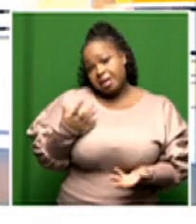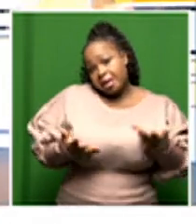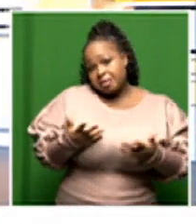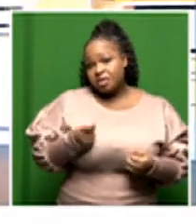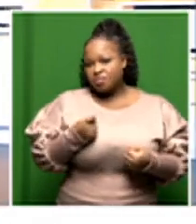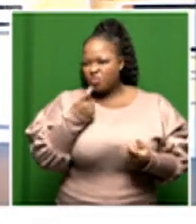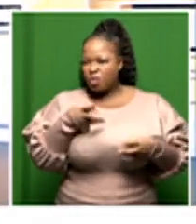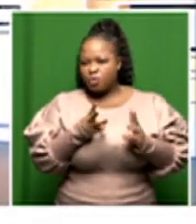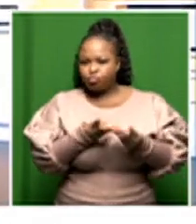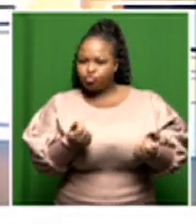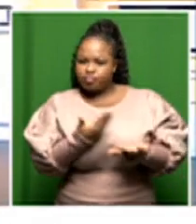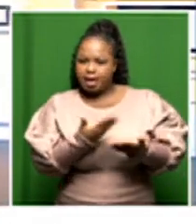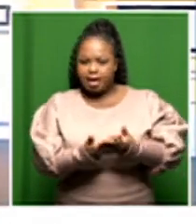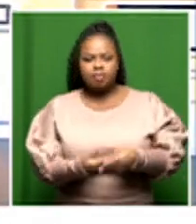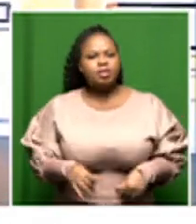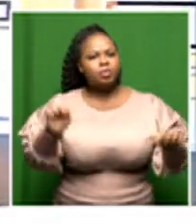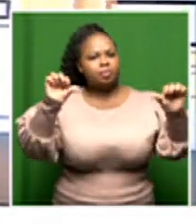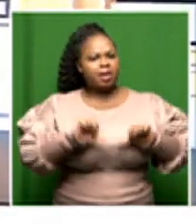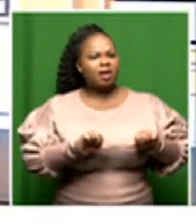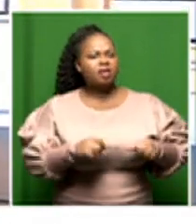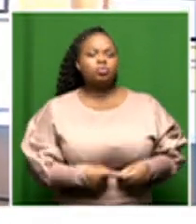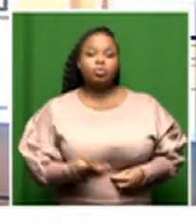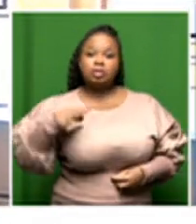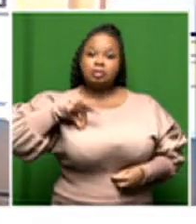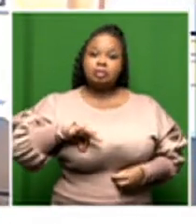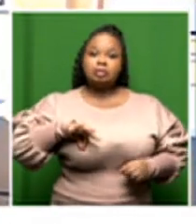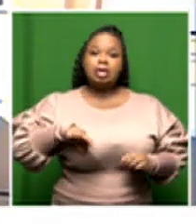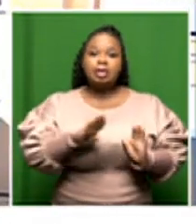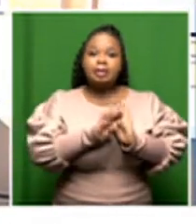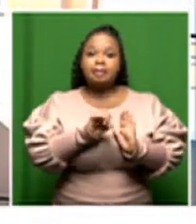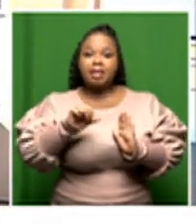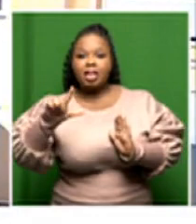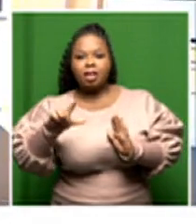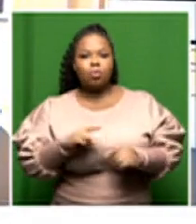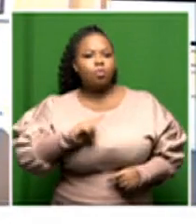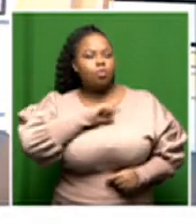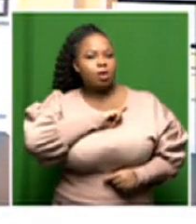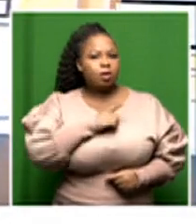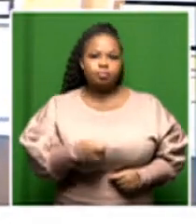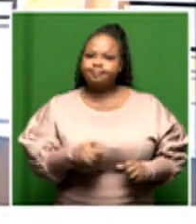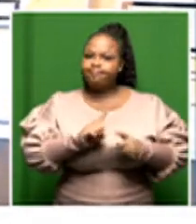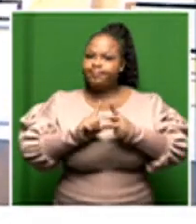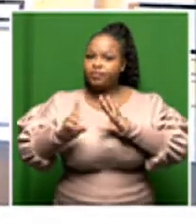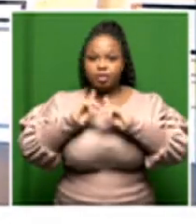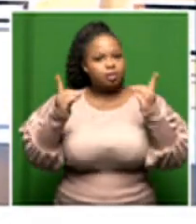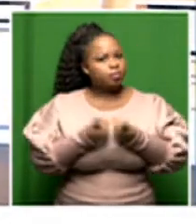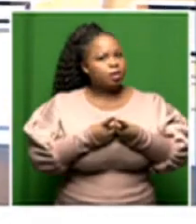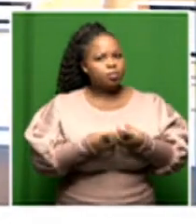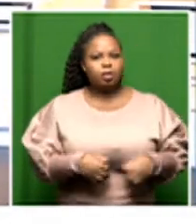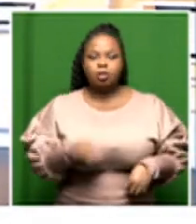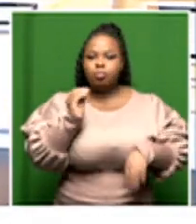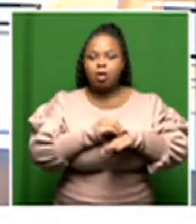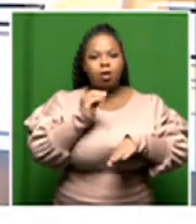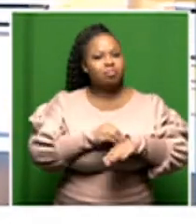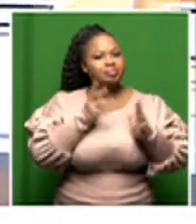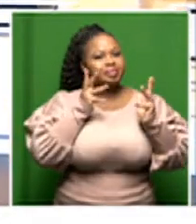one of the solutions. I want to get back to the wage bill, because this seems to be a problem in every single department at the moment. I mean, this is not an anomaly in your